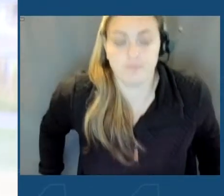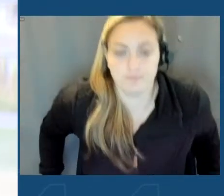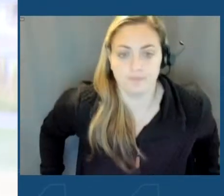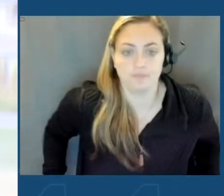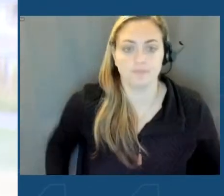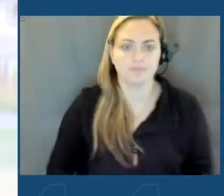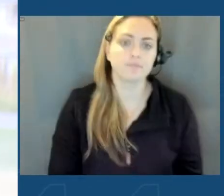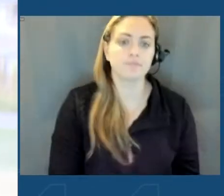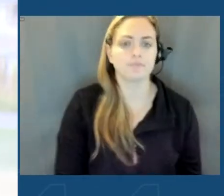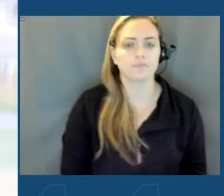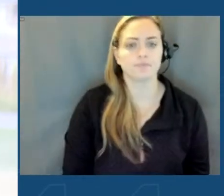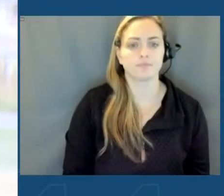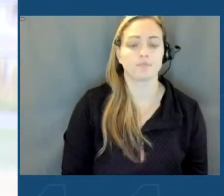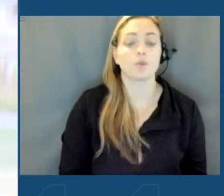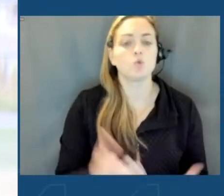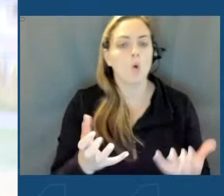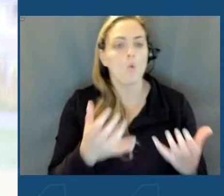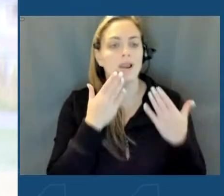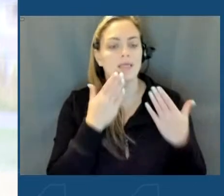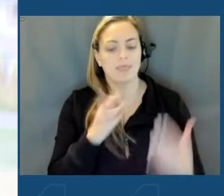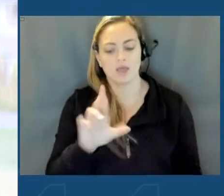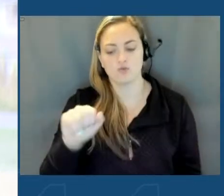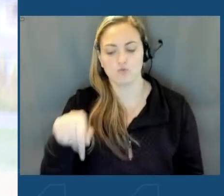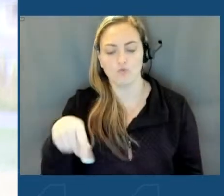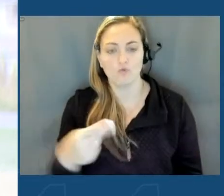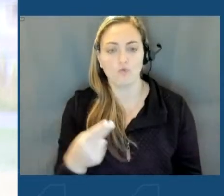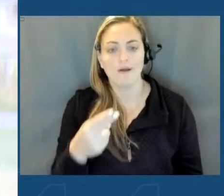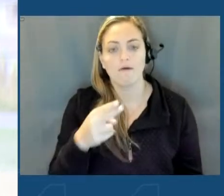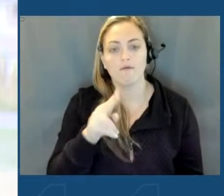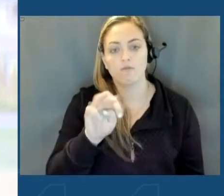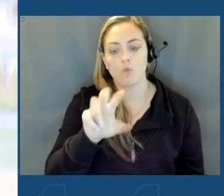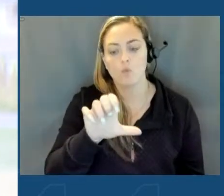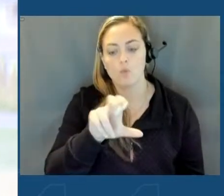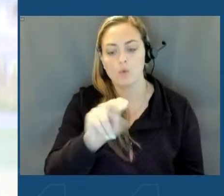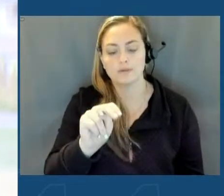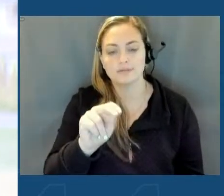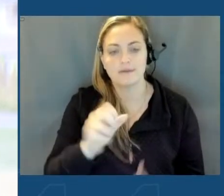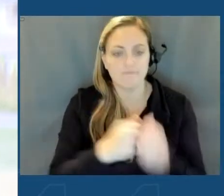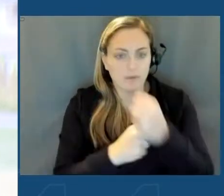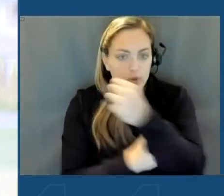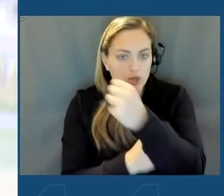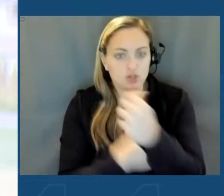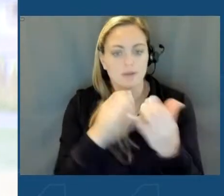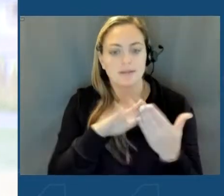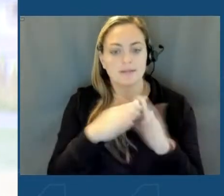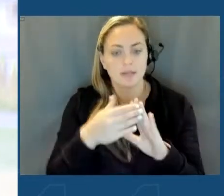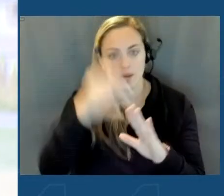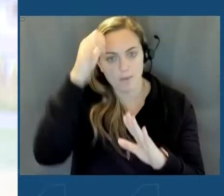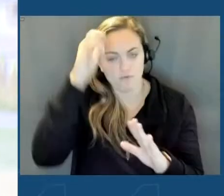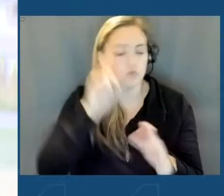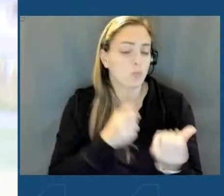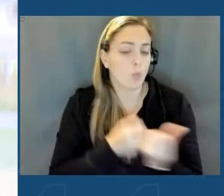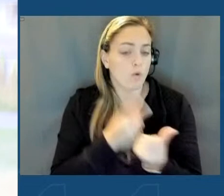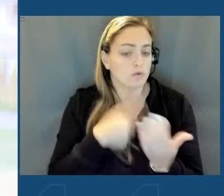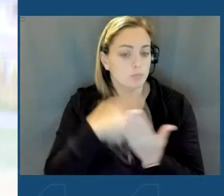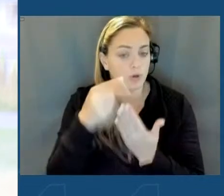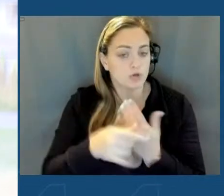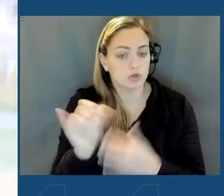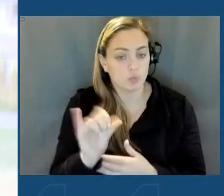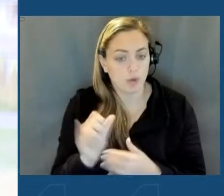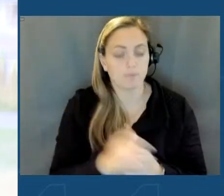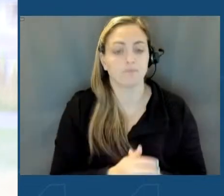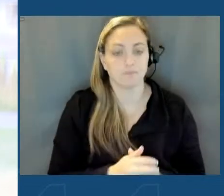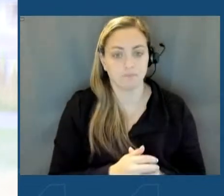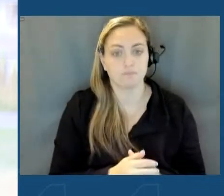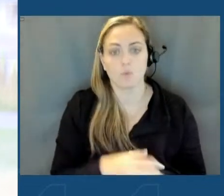And I want to thank the Ralph Wilson Foundation and the City of Buffalo for their support for this project as well. So what I just talked